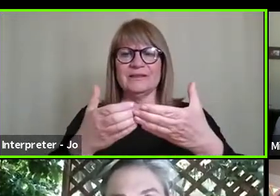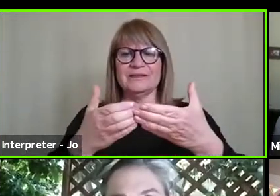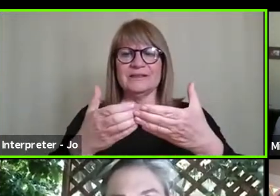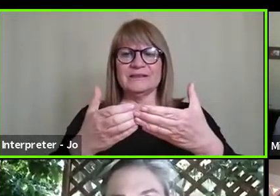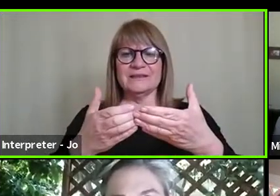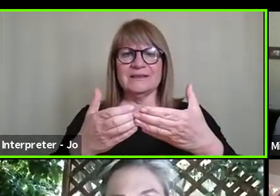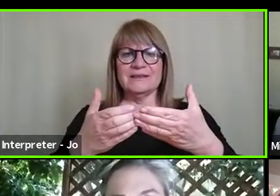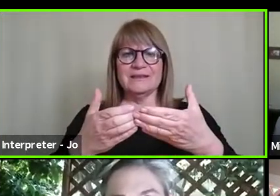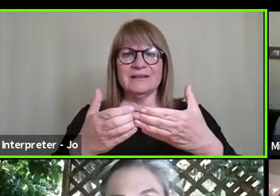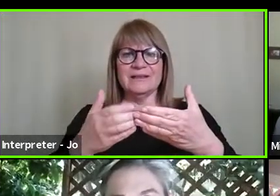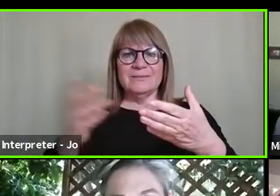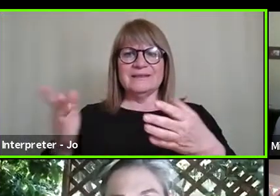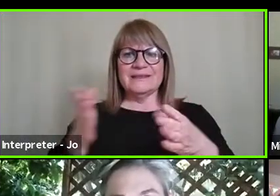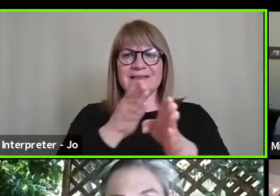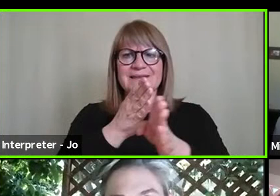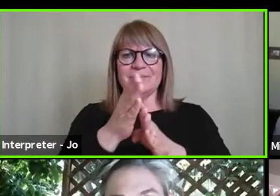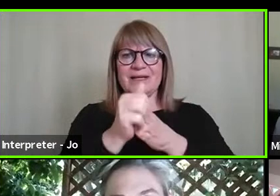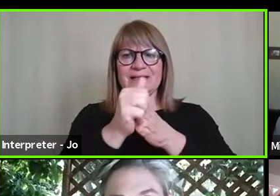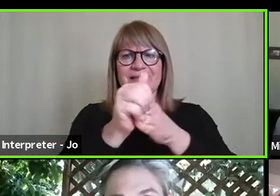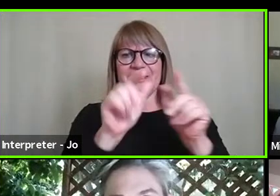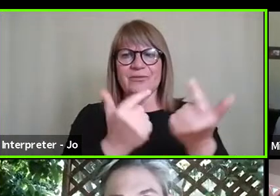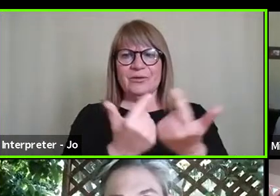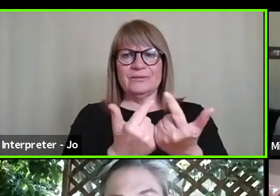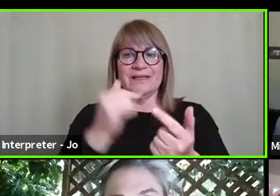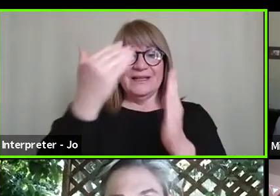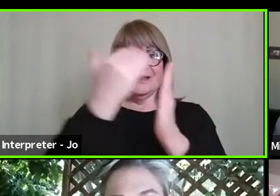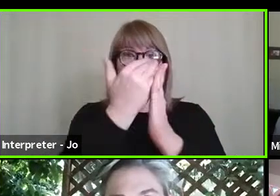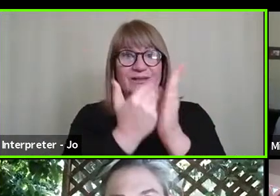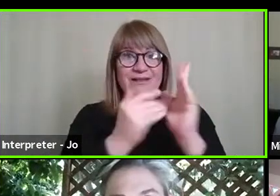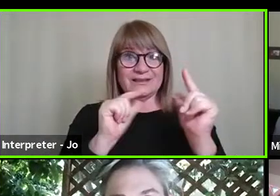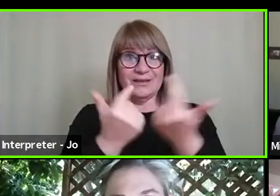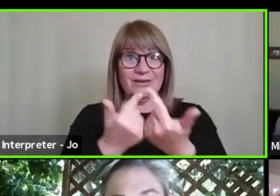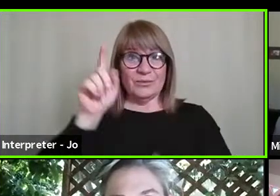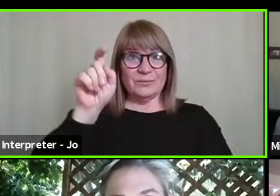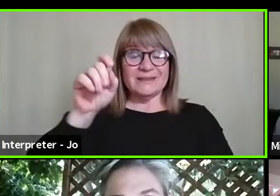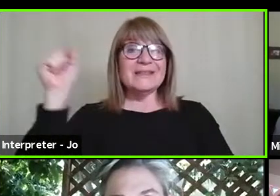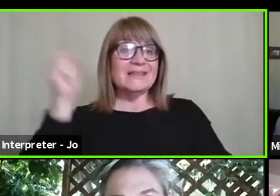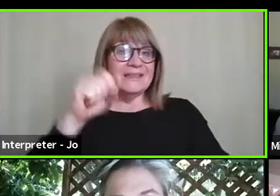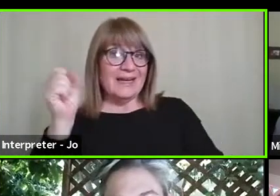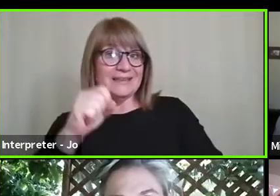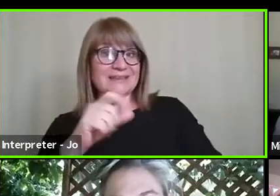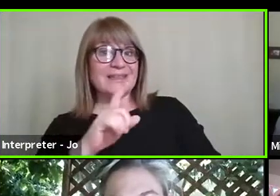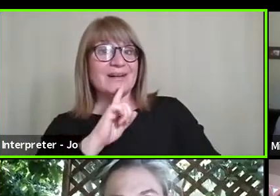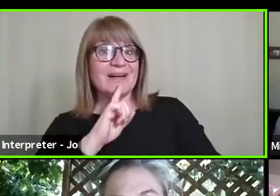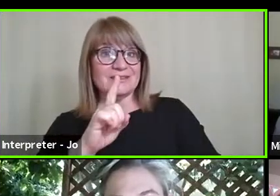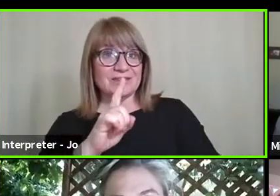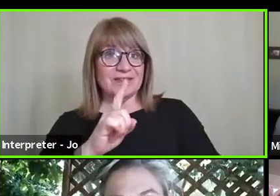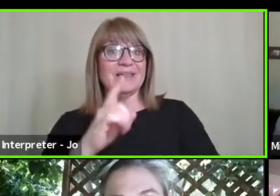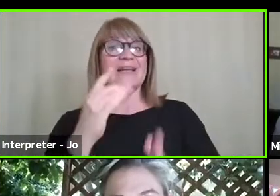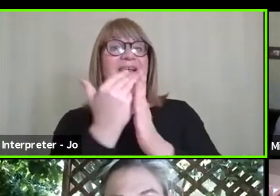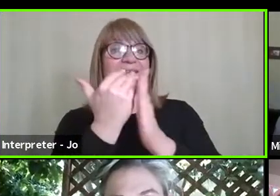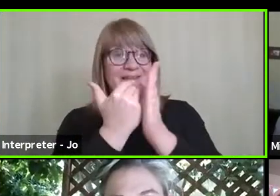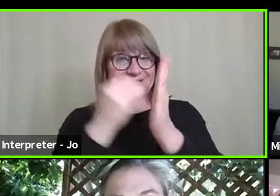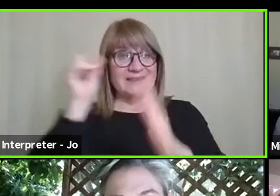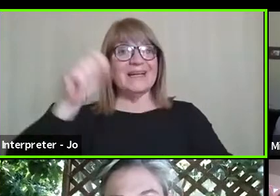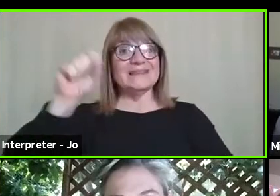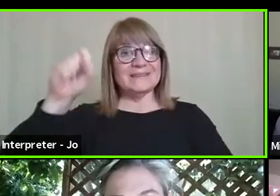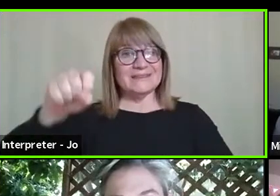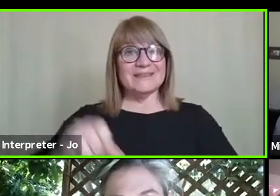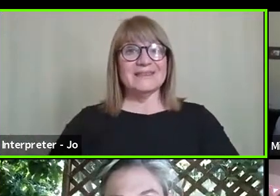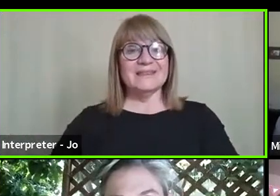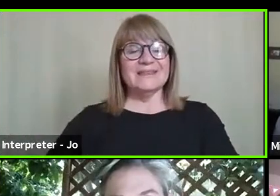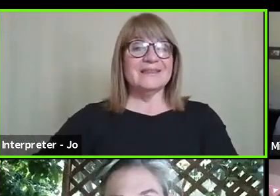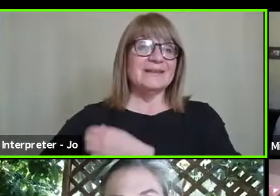besides the main leading groups represented here is there a list of those groups yes there actually is definitely a list and